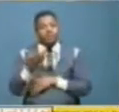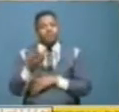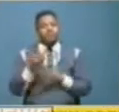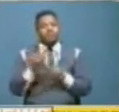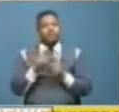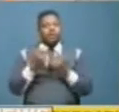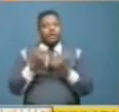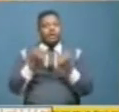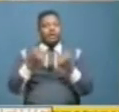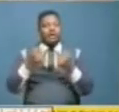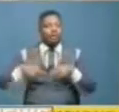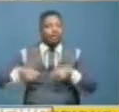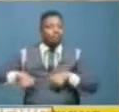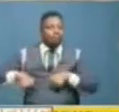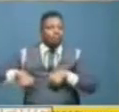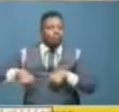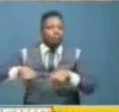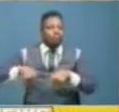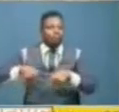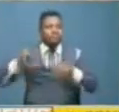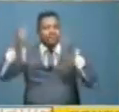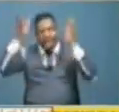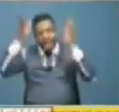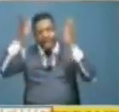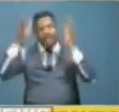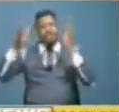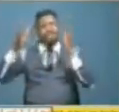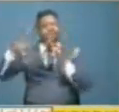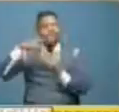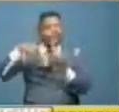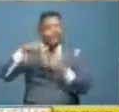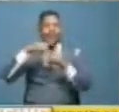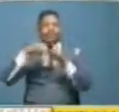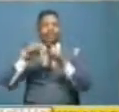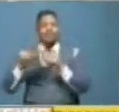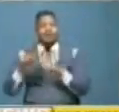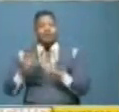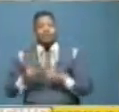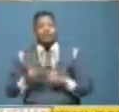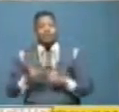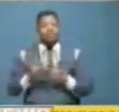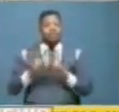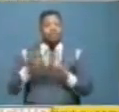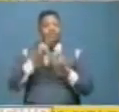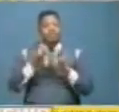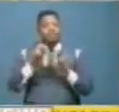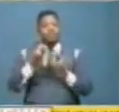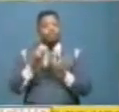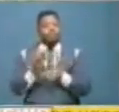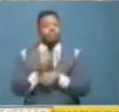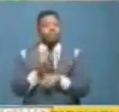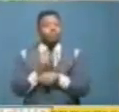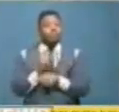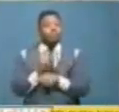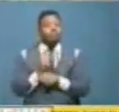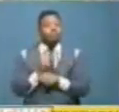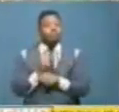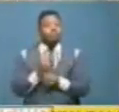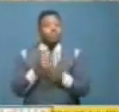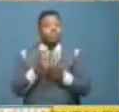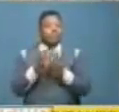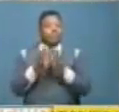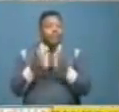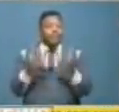pushers, head porters, popularly known as kayaye, hawkers, pushing and shoving shoppers,